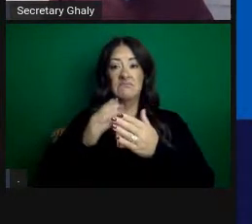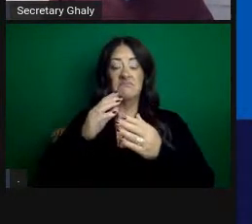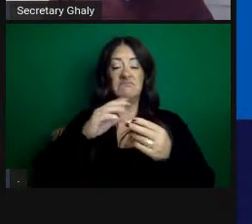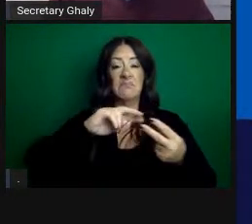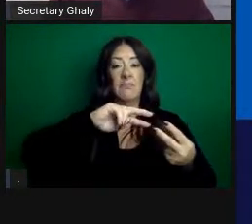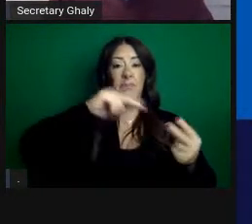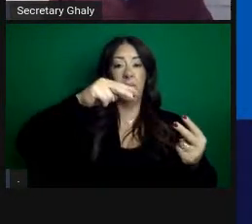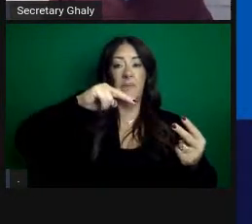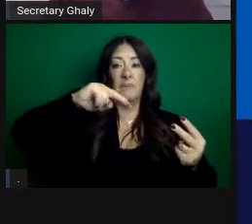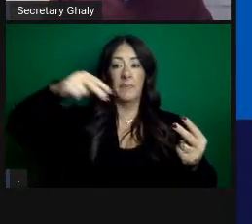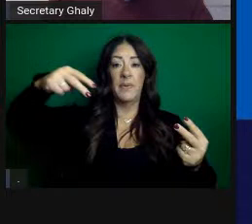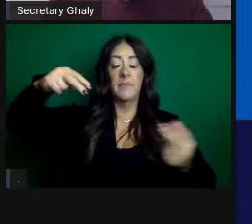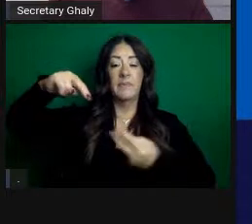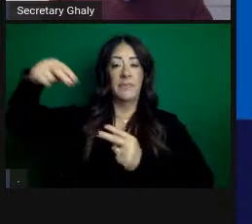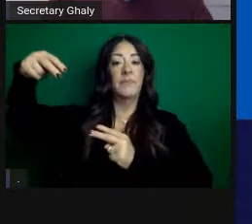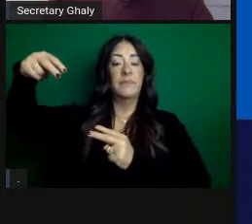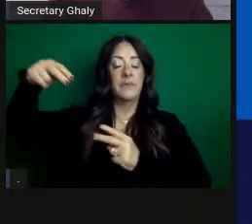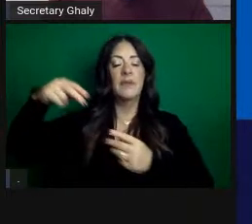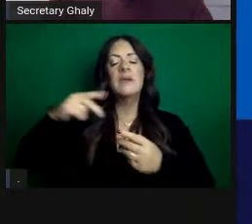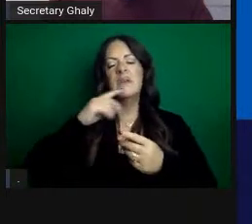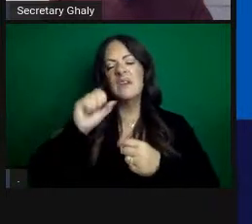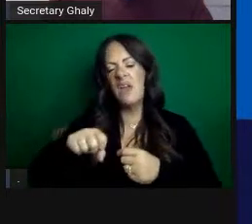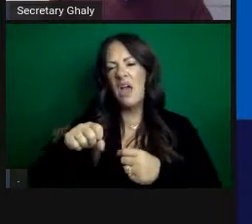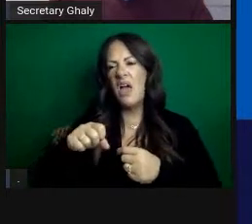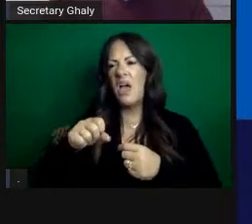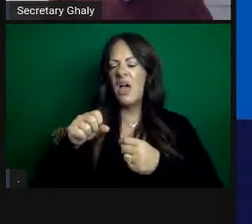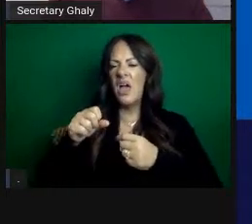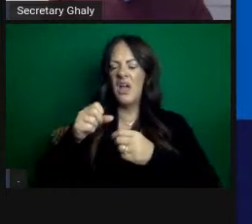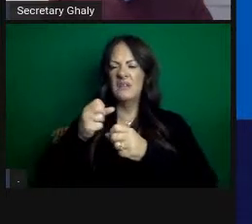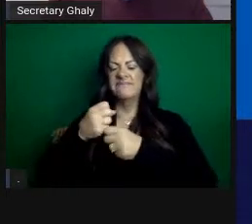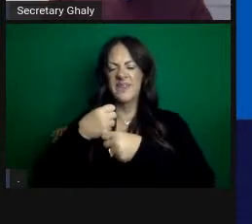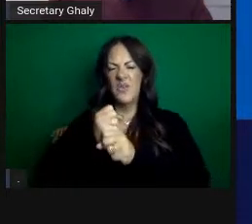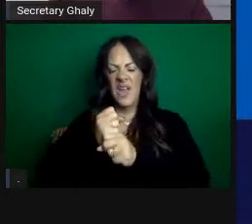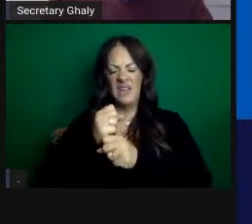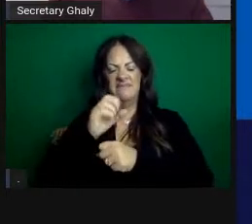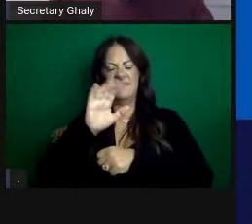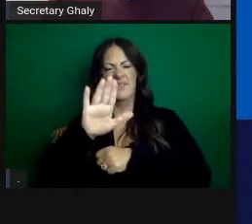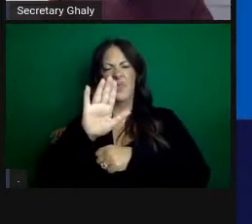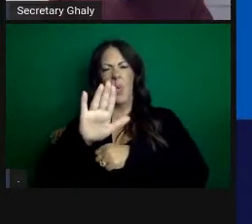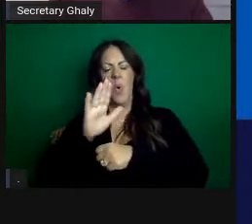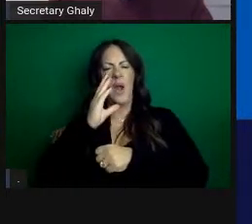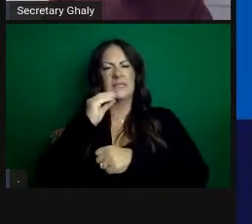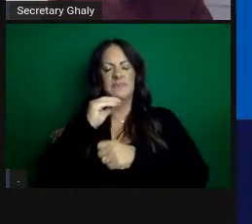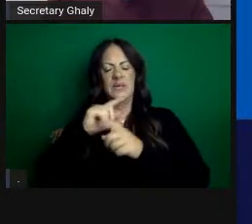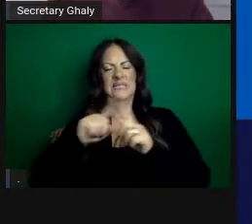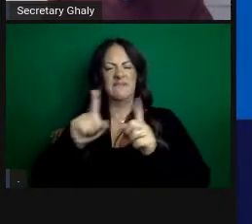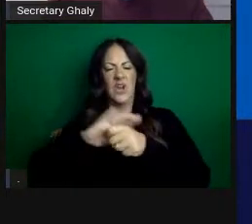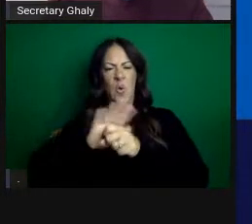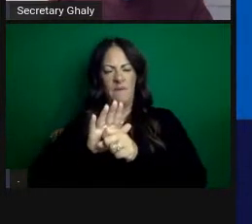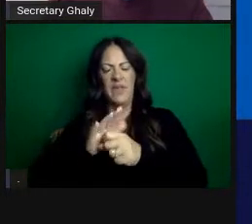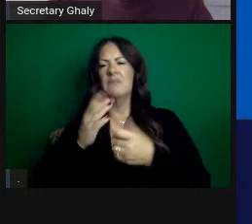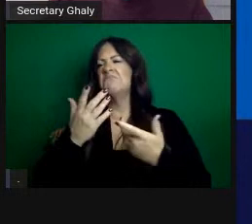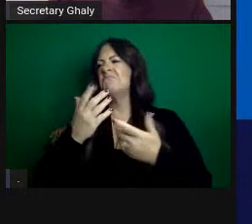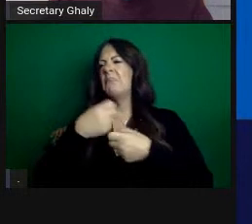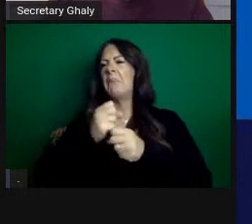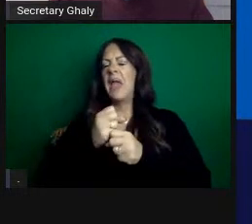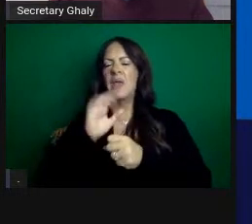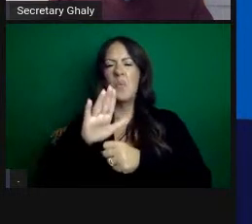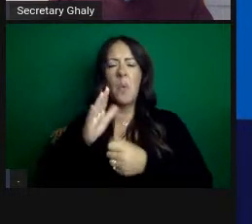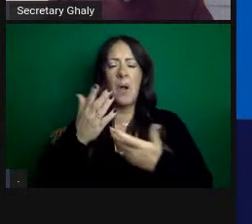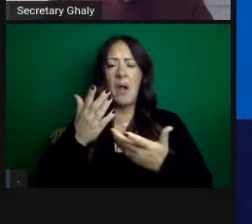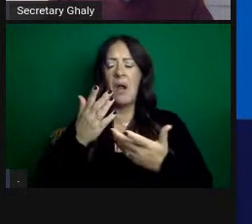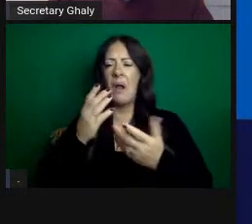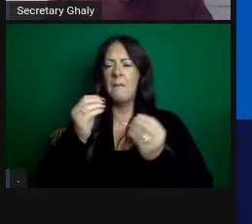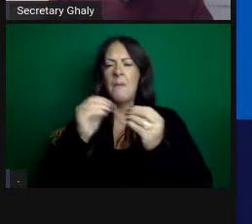can affect the way a treatment works, the way a vaccine works, or even causing someone to